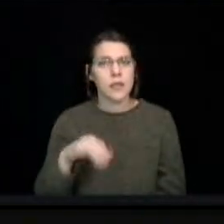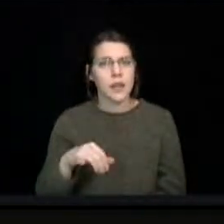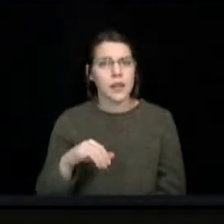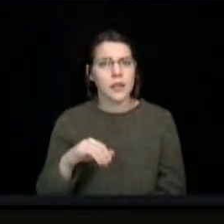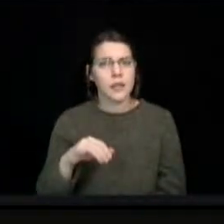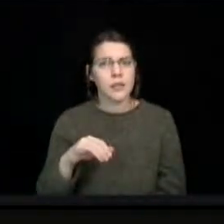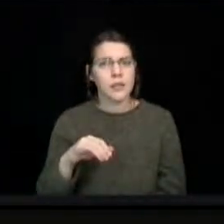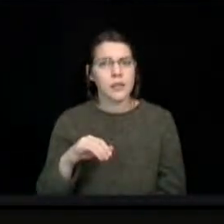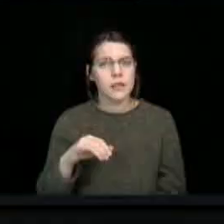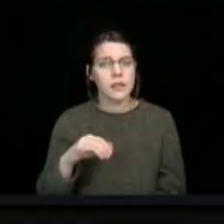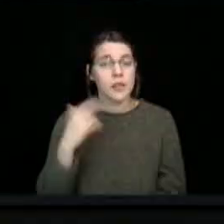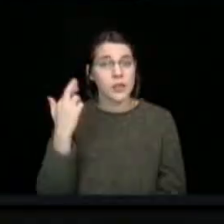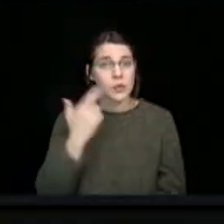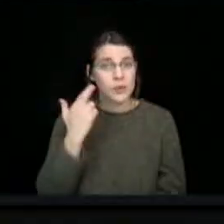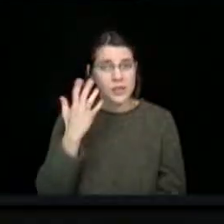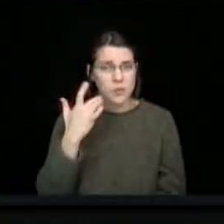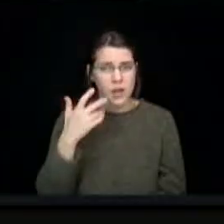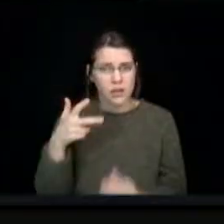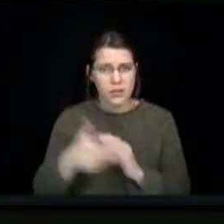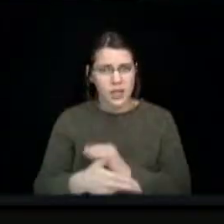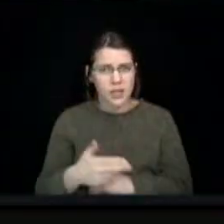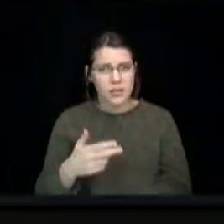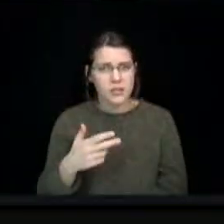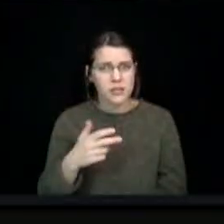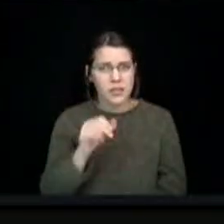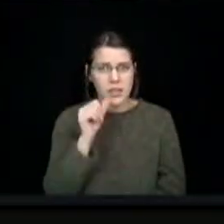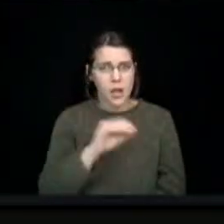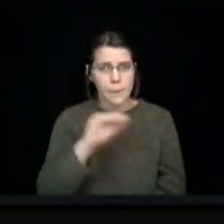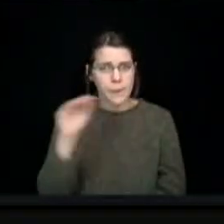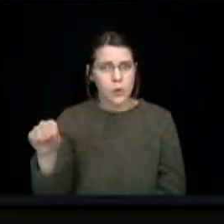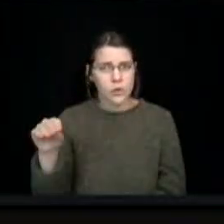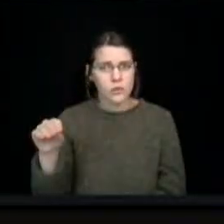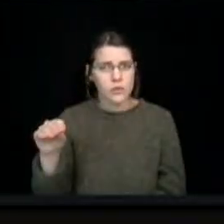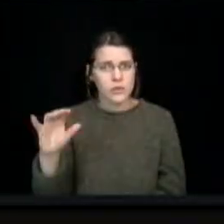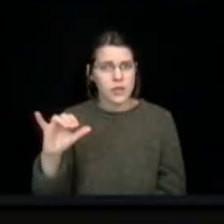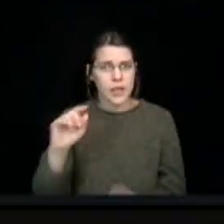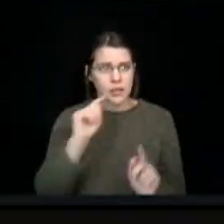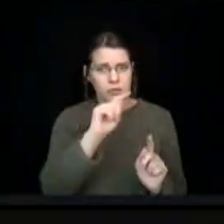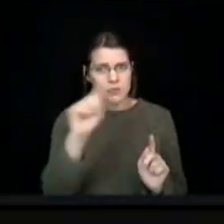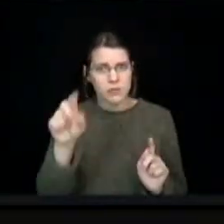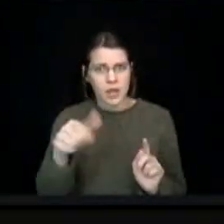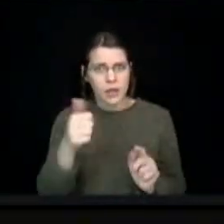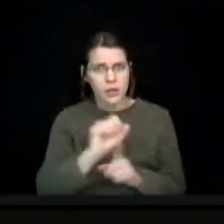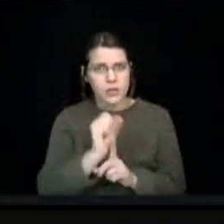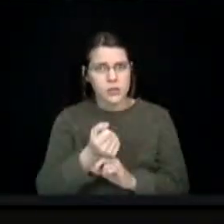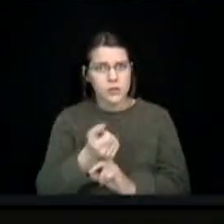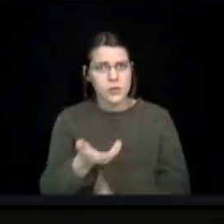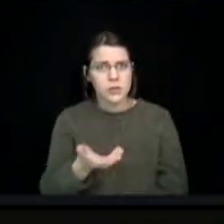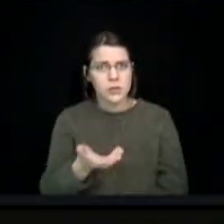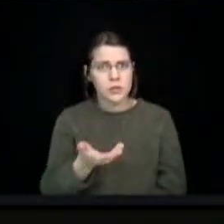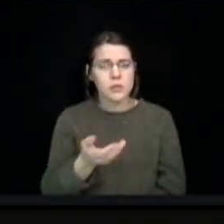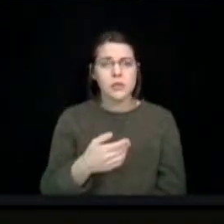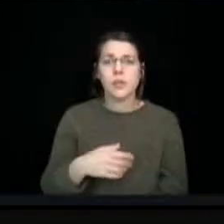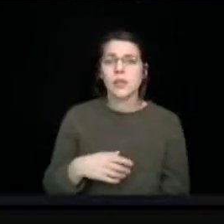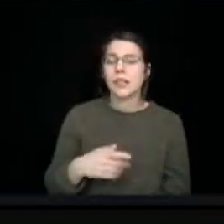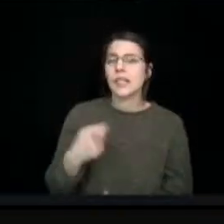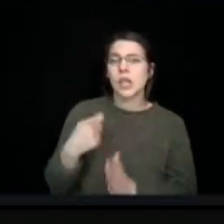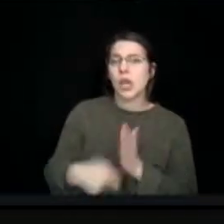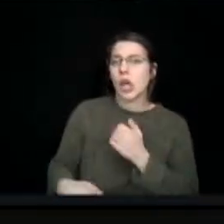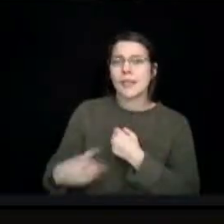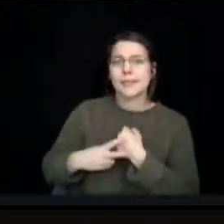Any reason why that was cut and not moved like you're doing in other scenarios here? Go ahead. It was just a cost-saving measure.